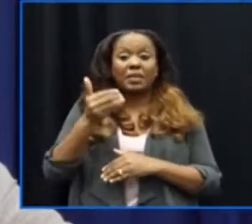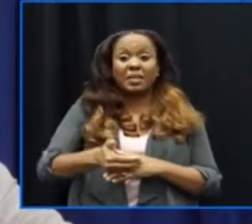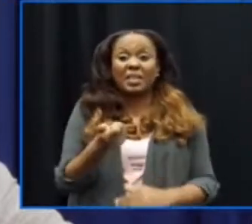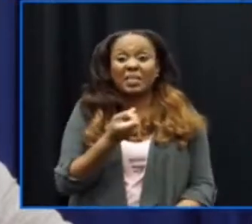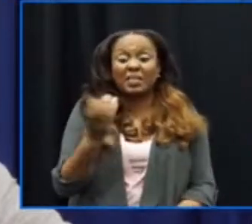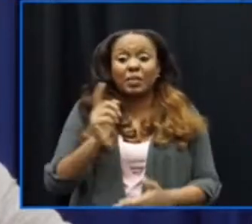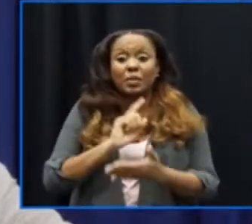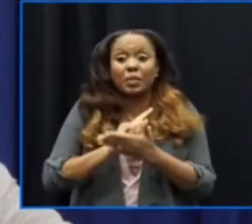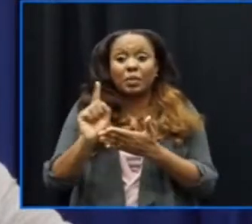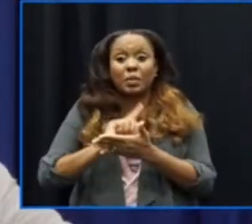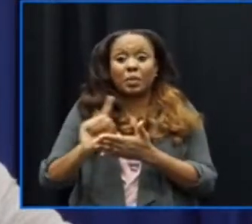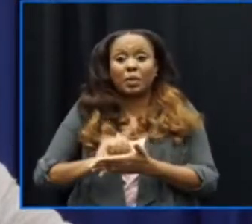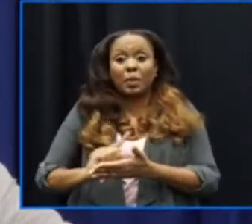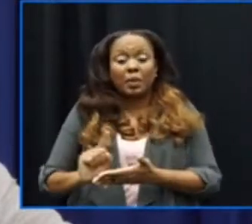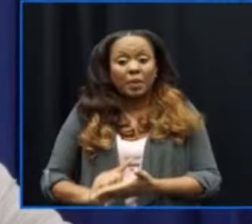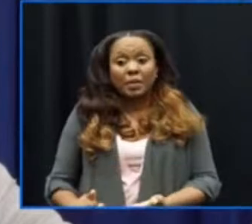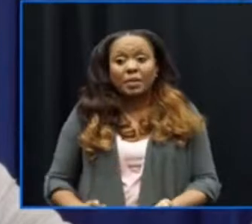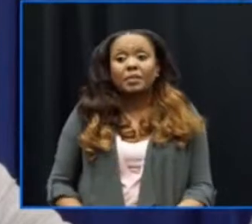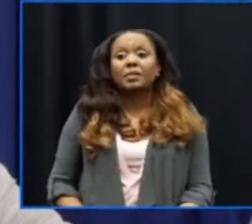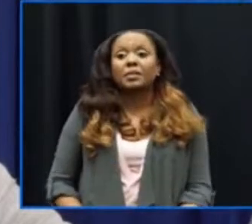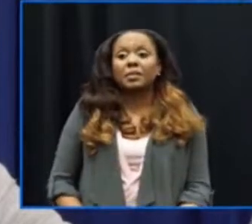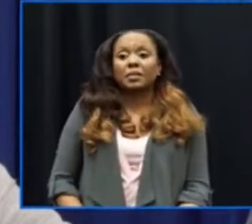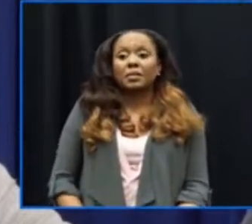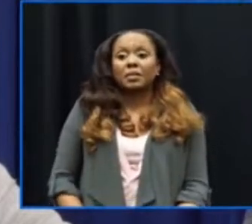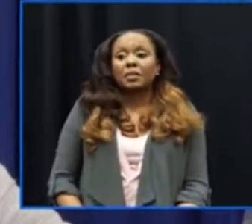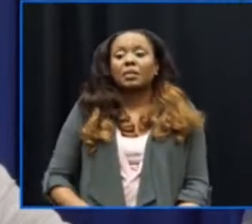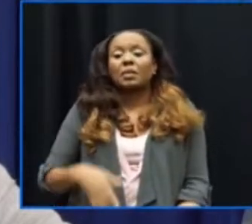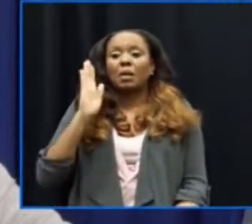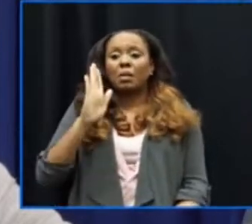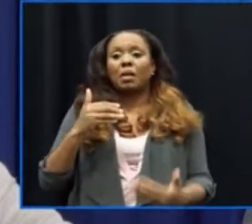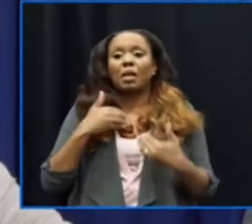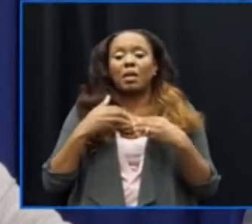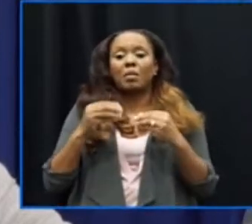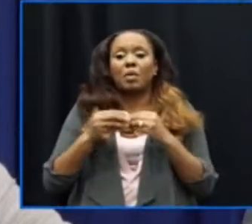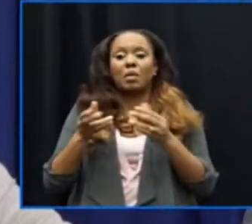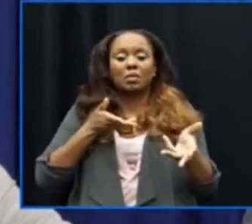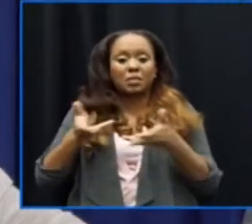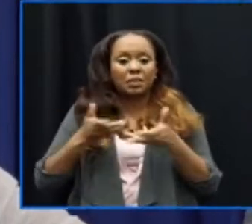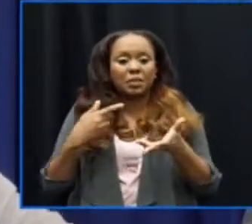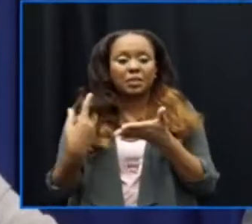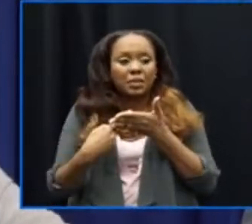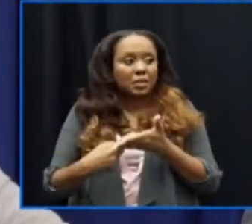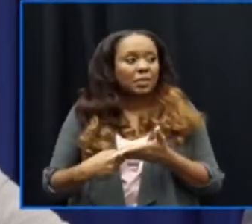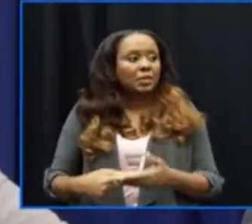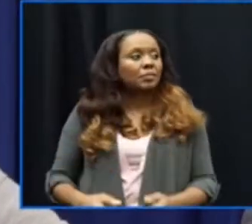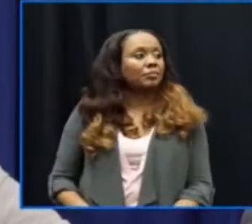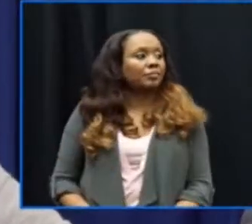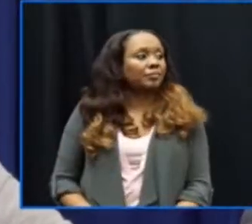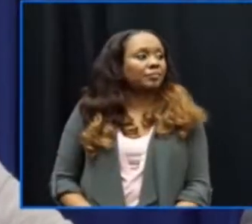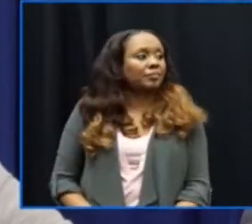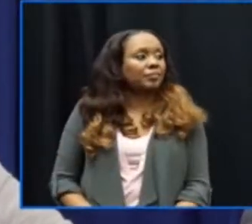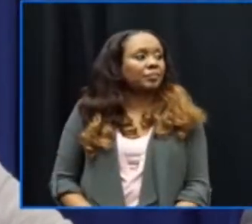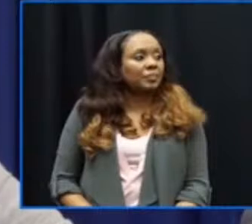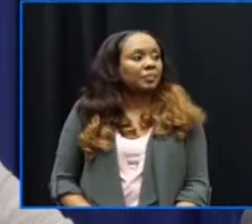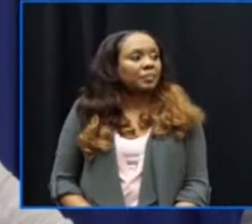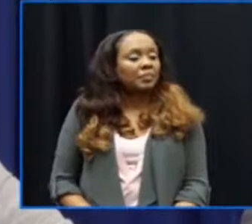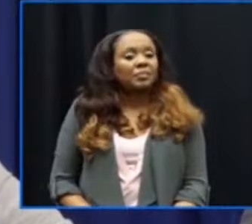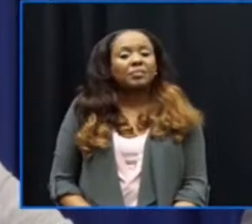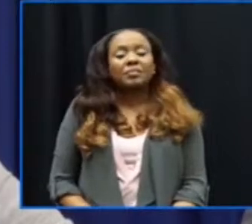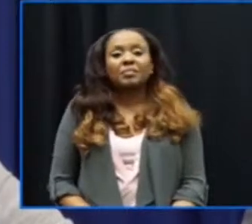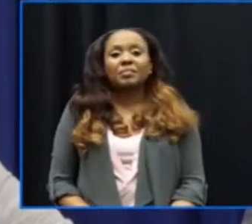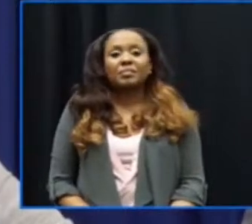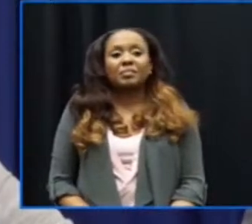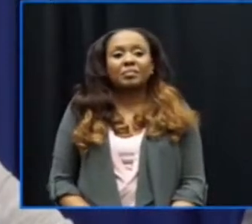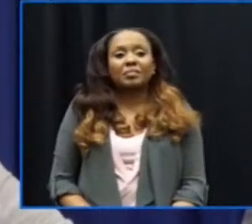friends, we will have to have some conversations. You know, I joked with the others and said